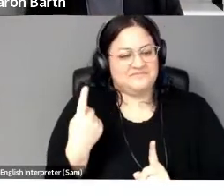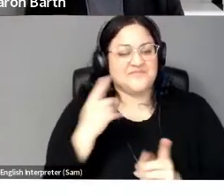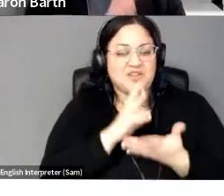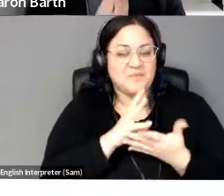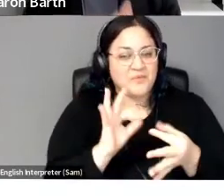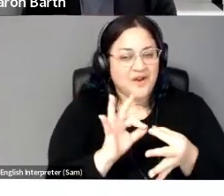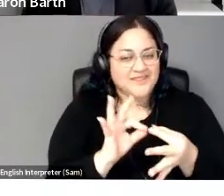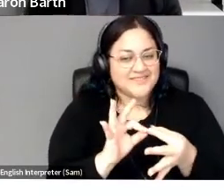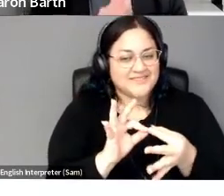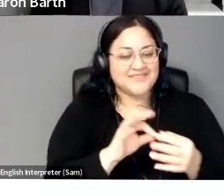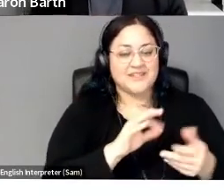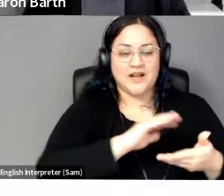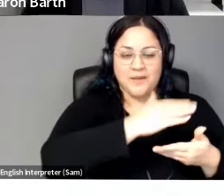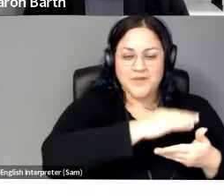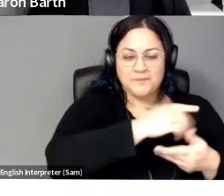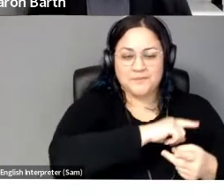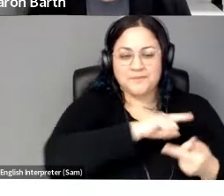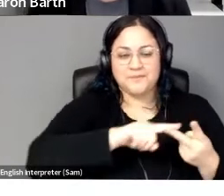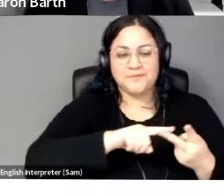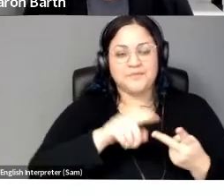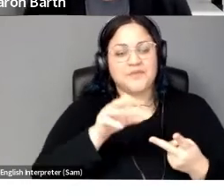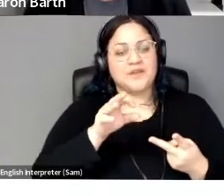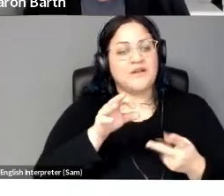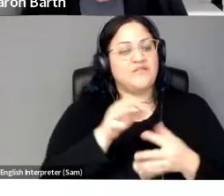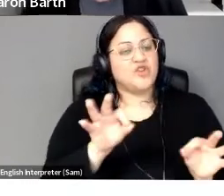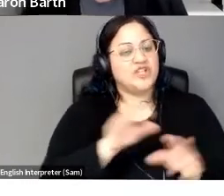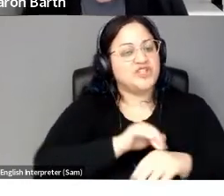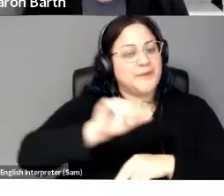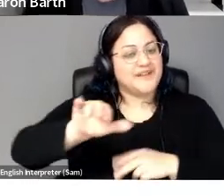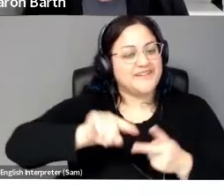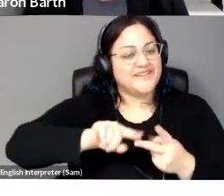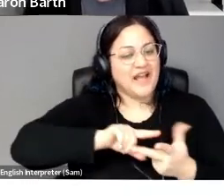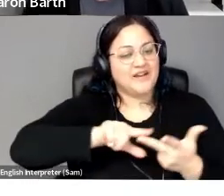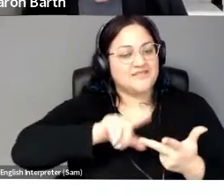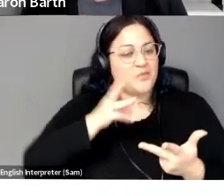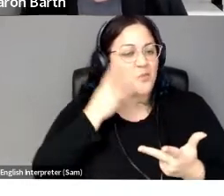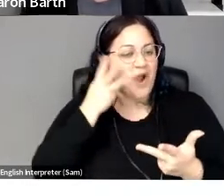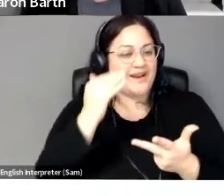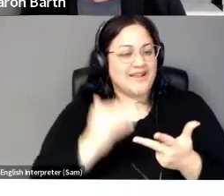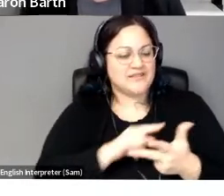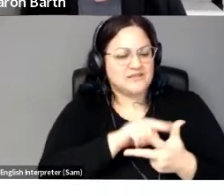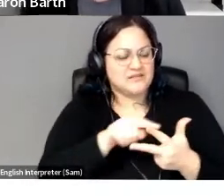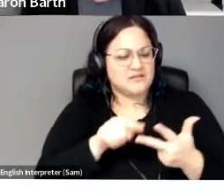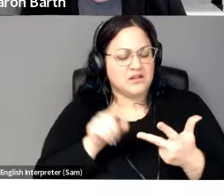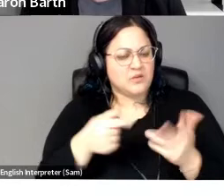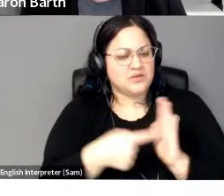price of the computer, the free shipping, and the wine list? What's happening here?